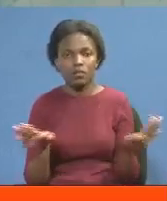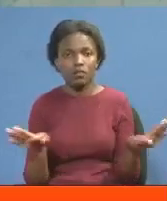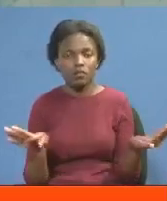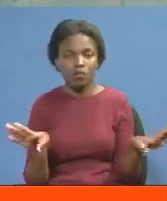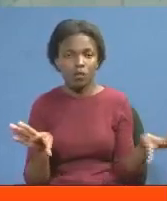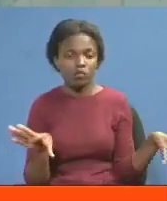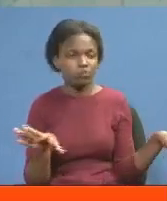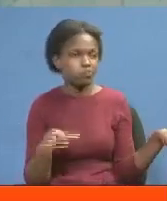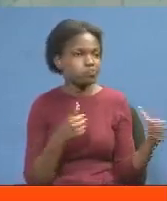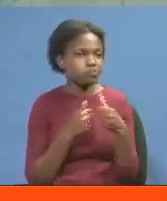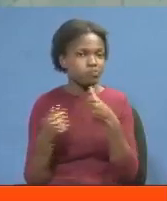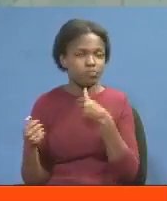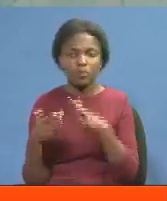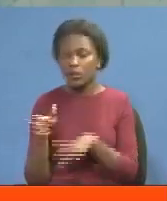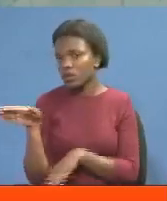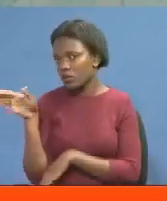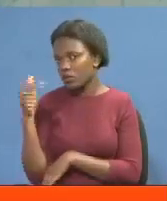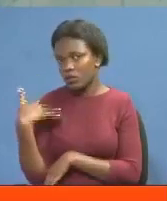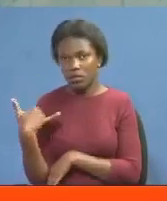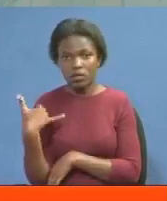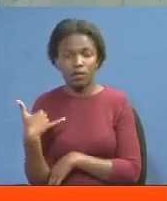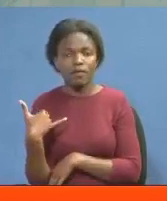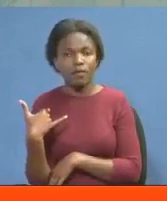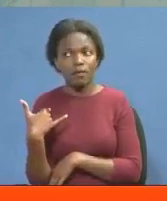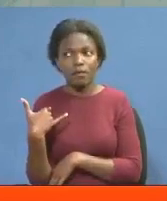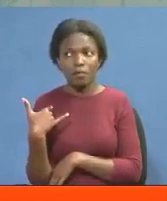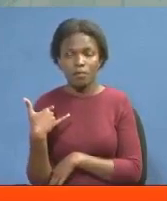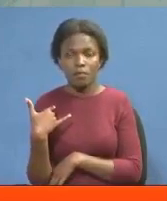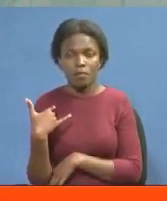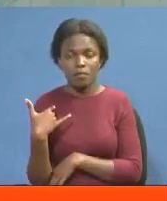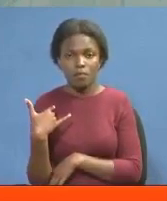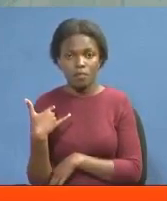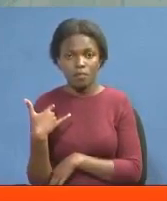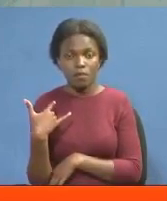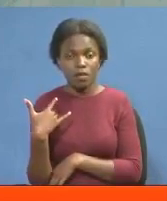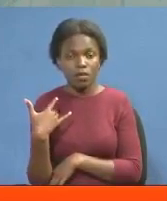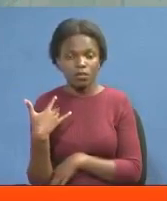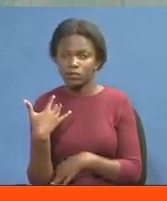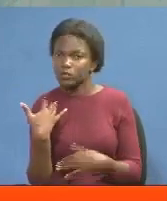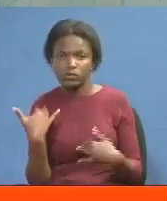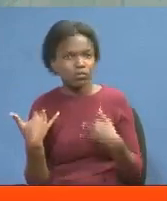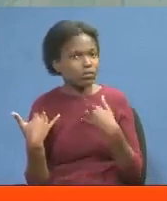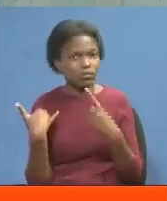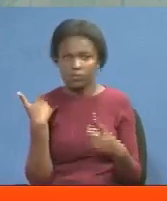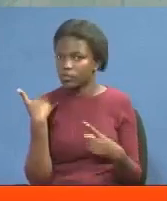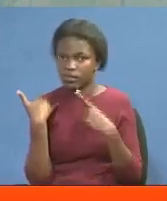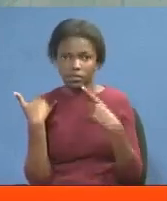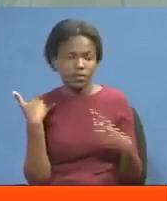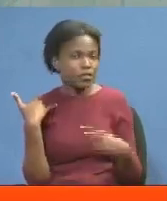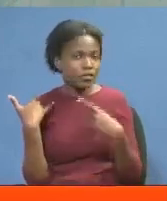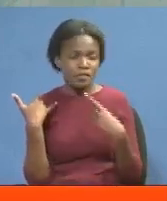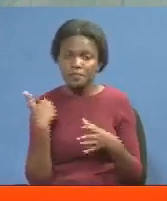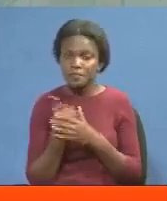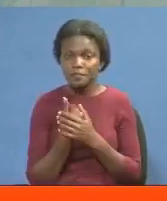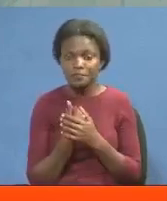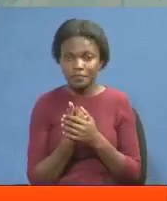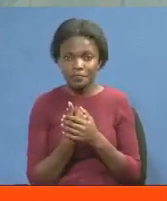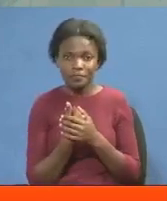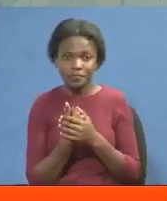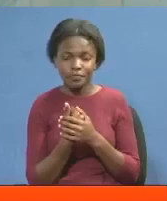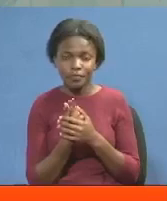row. It's about calling you and saying, hey, bro, can we fix this, really? Is this possible? Can you call the Speaker of the House and pass a